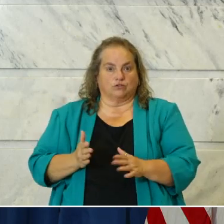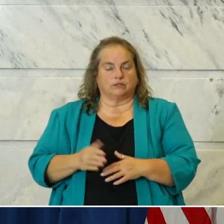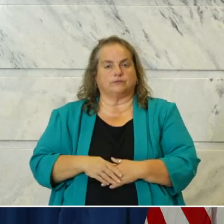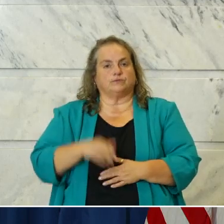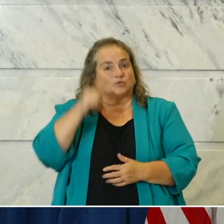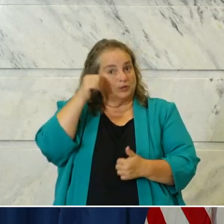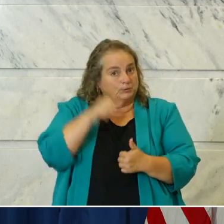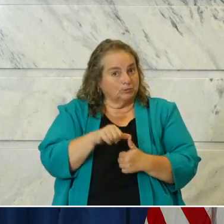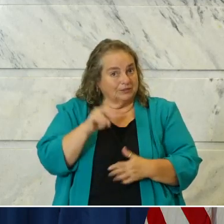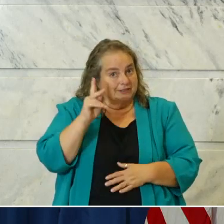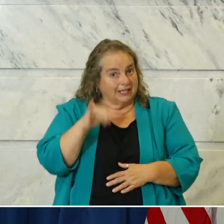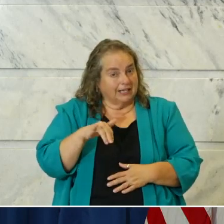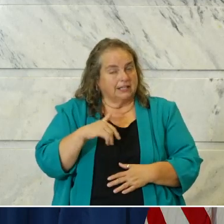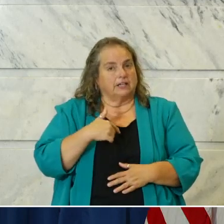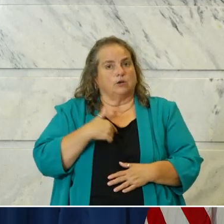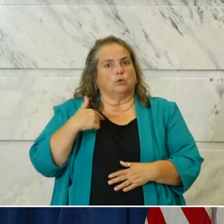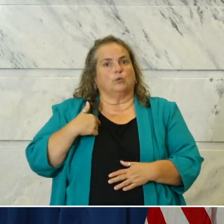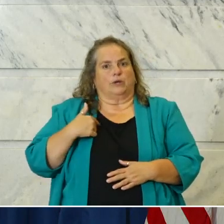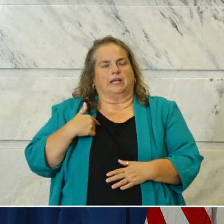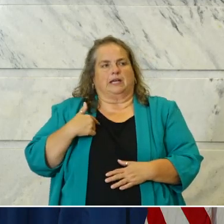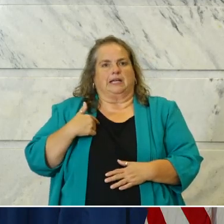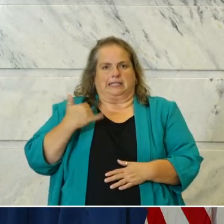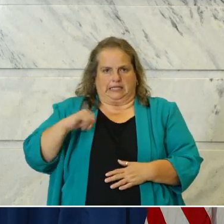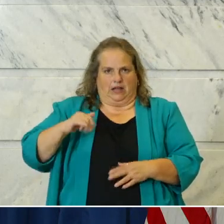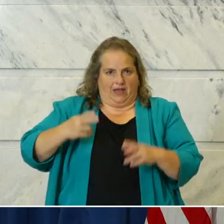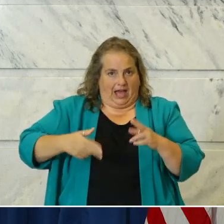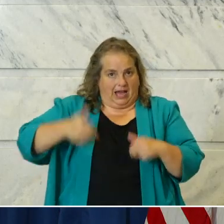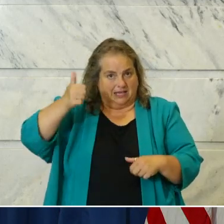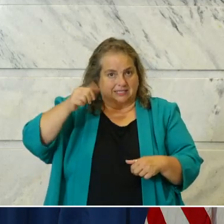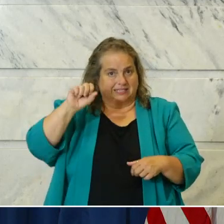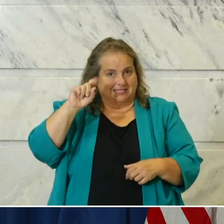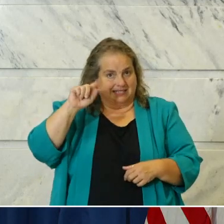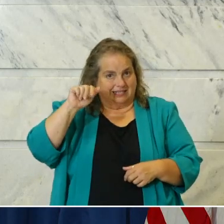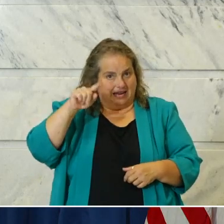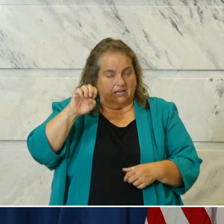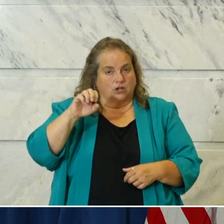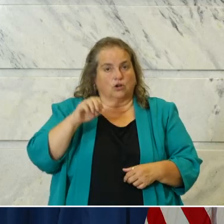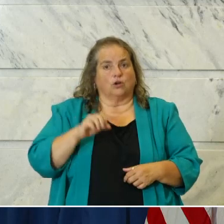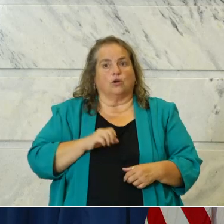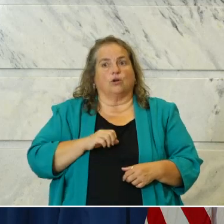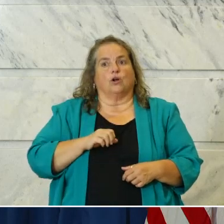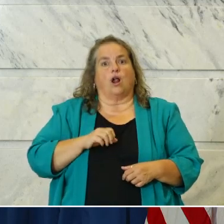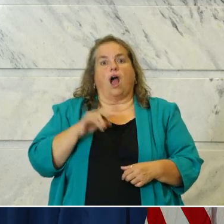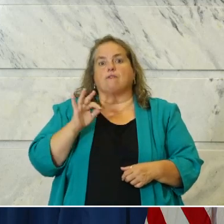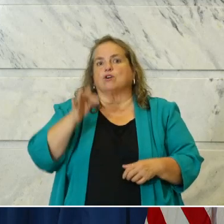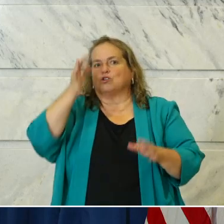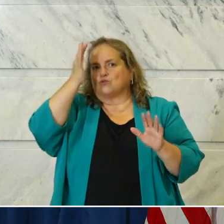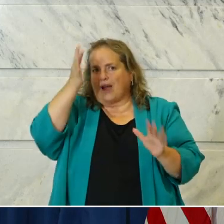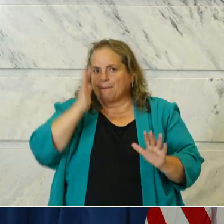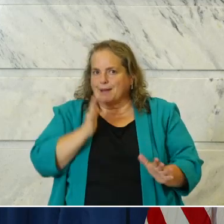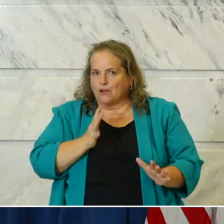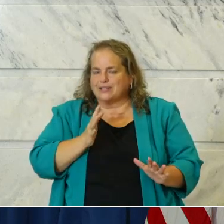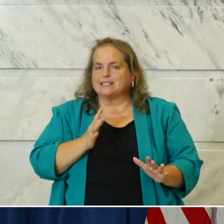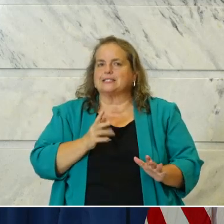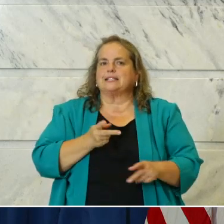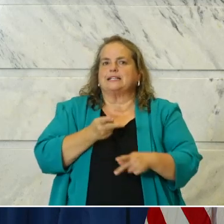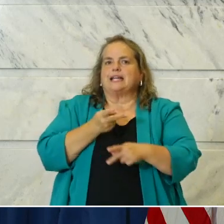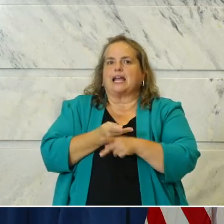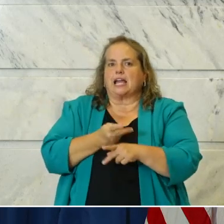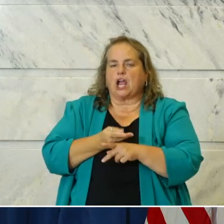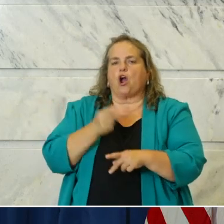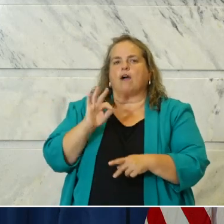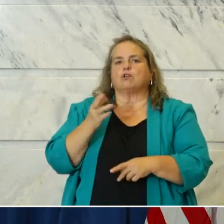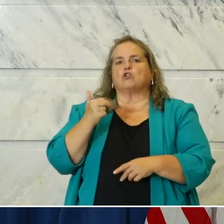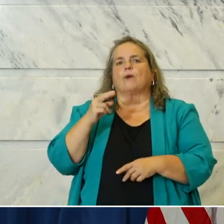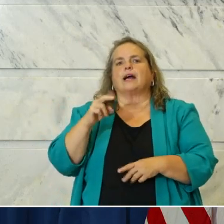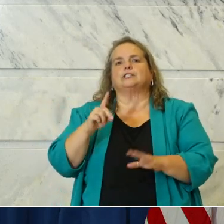Kentucky, we believe are still the highest state per capita of grandparents taking care of grandkids.